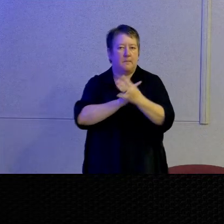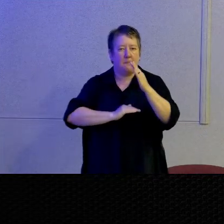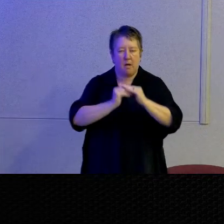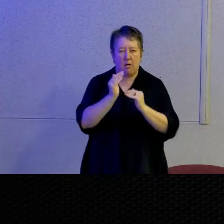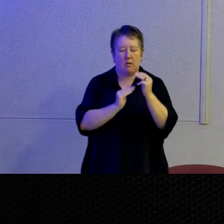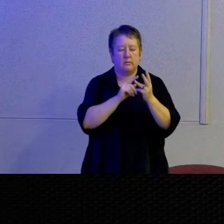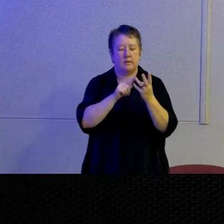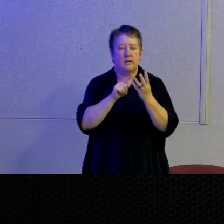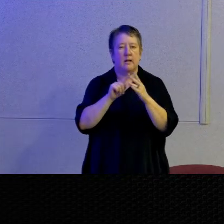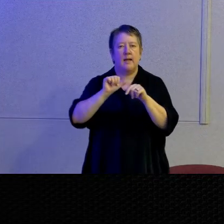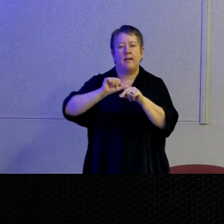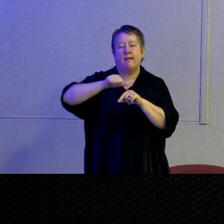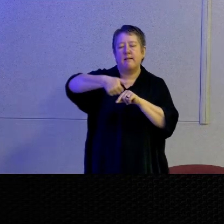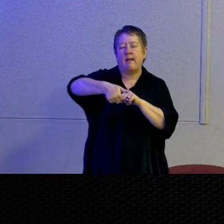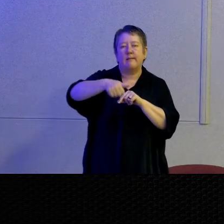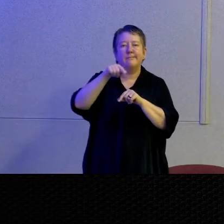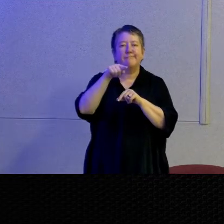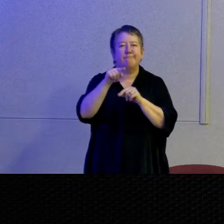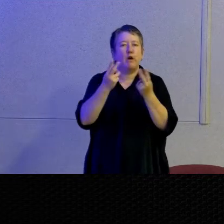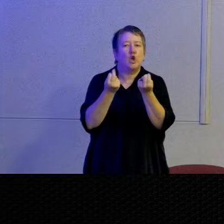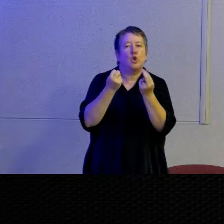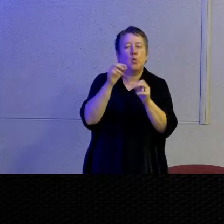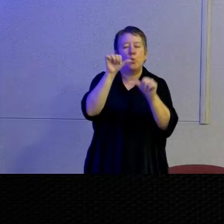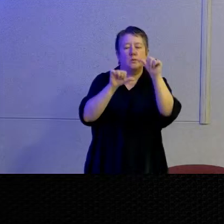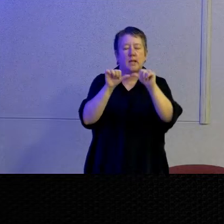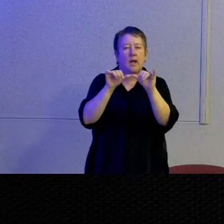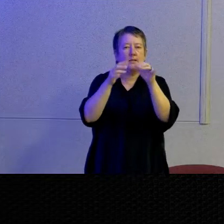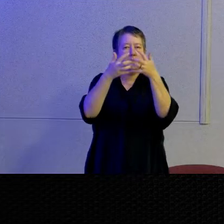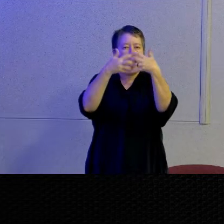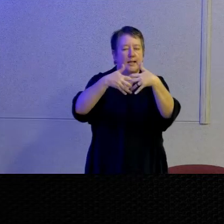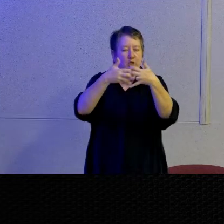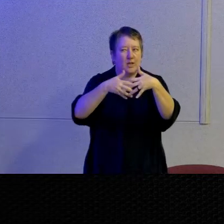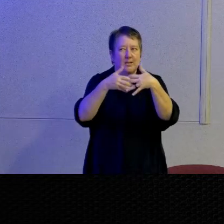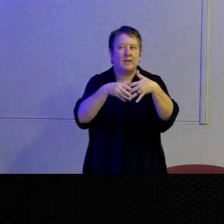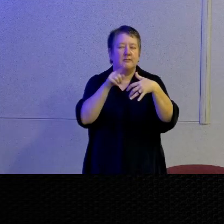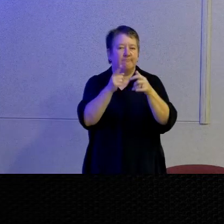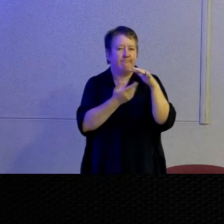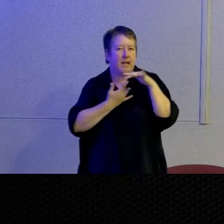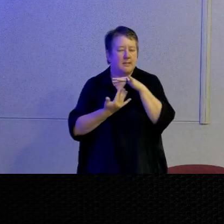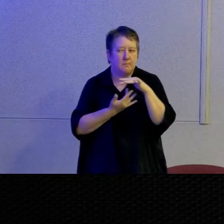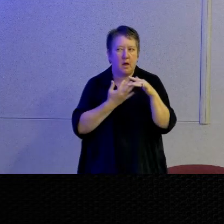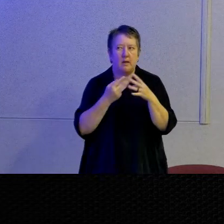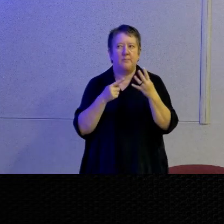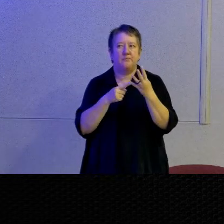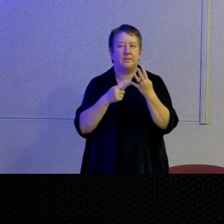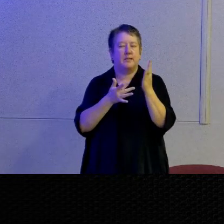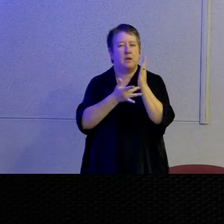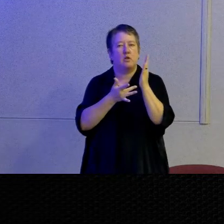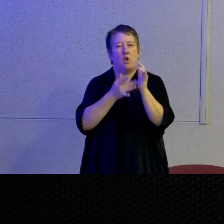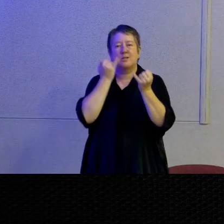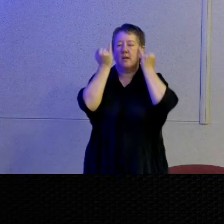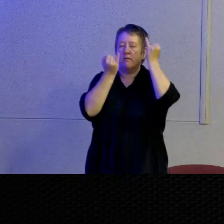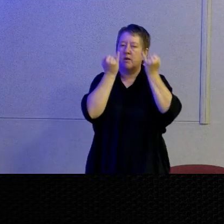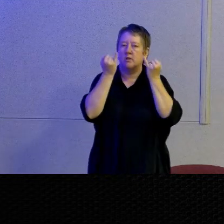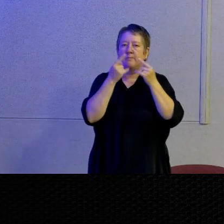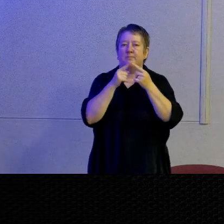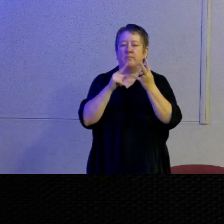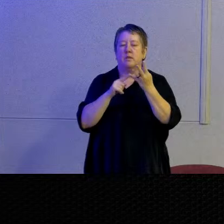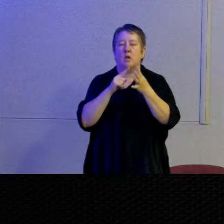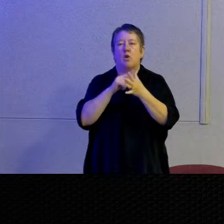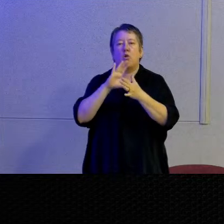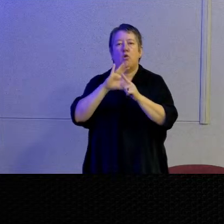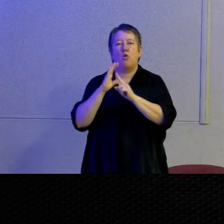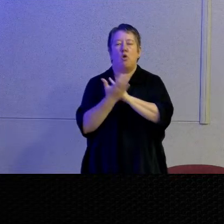of scientists and engineers, technological innovation, and cultural exchange, fostering